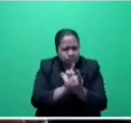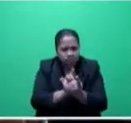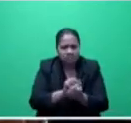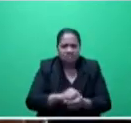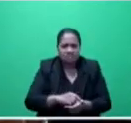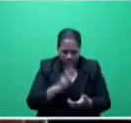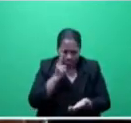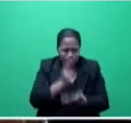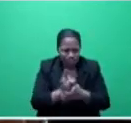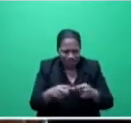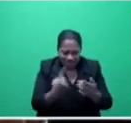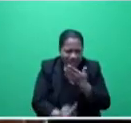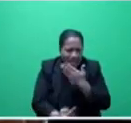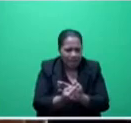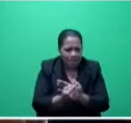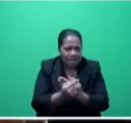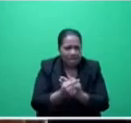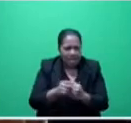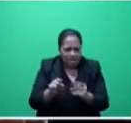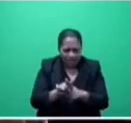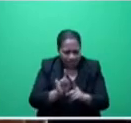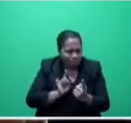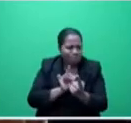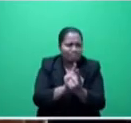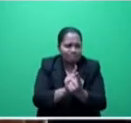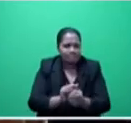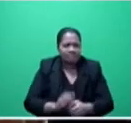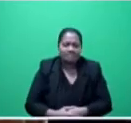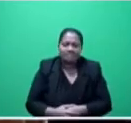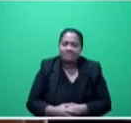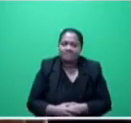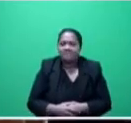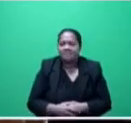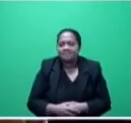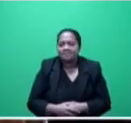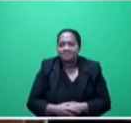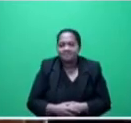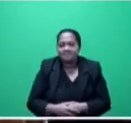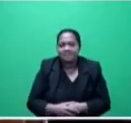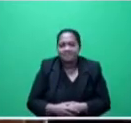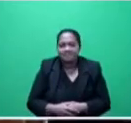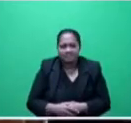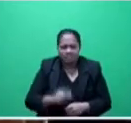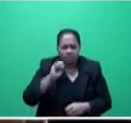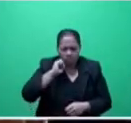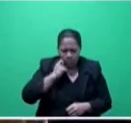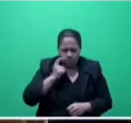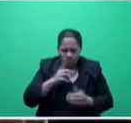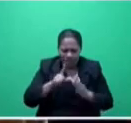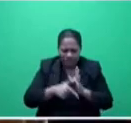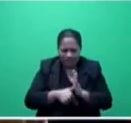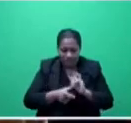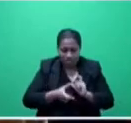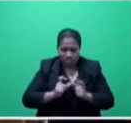and staying on course even when it gets tough. We will come out of this crisis